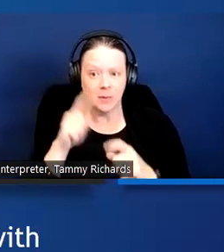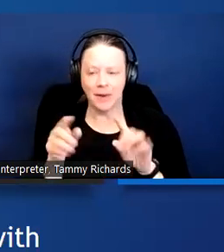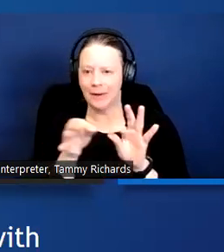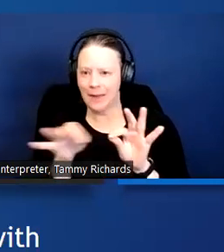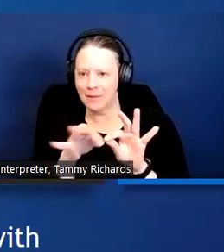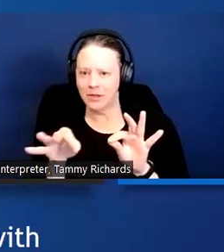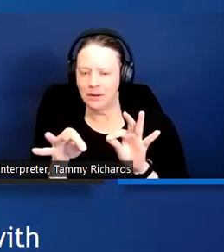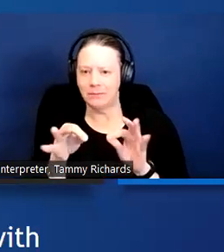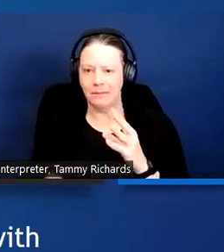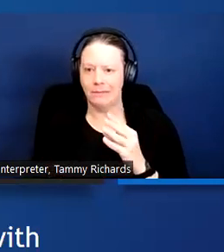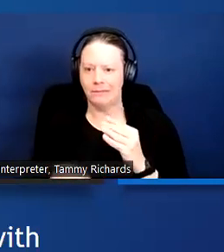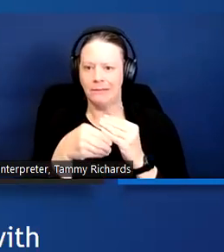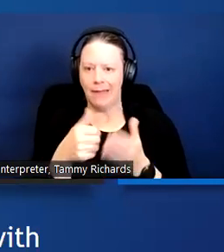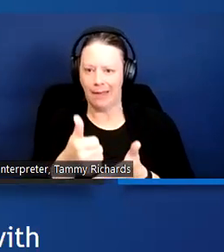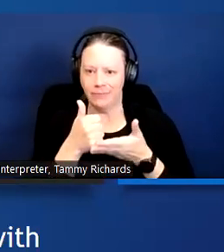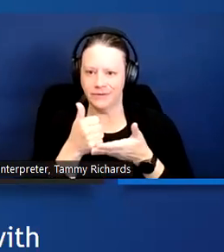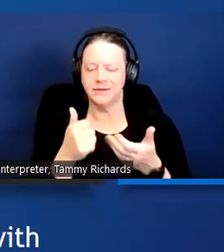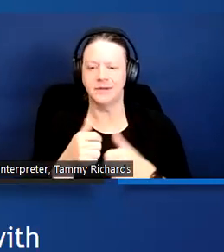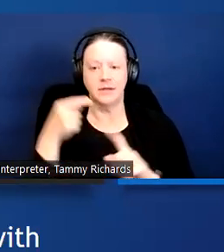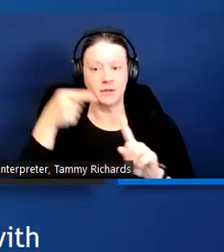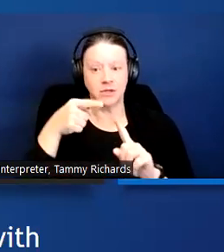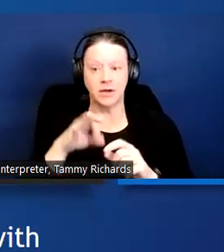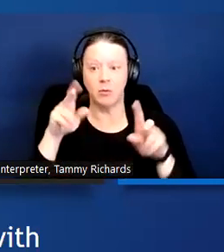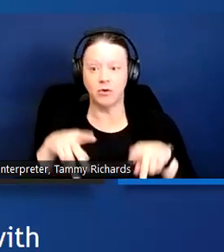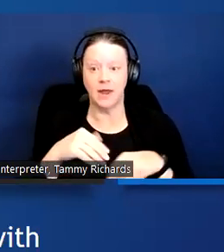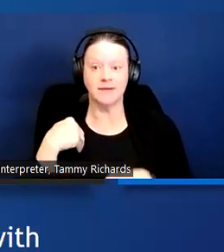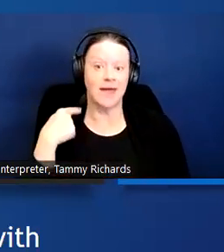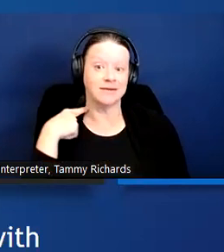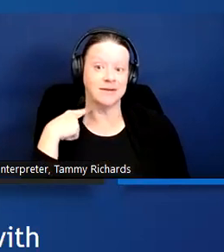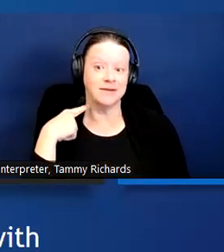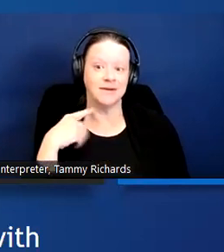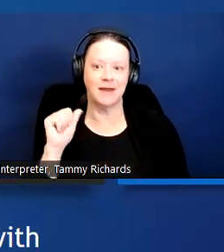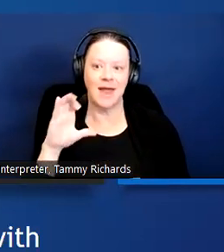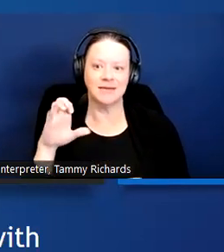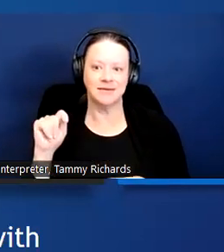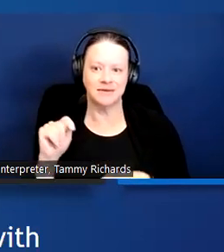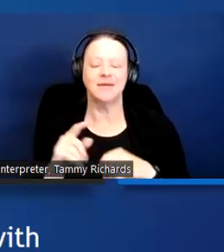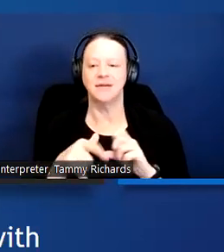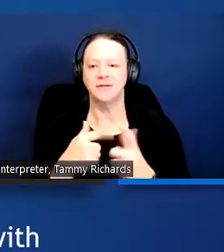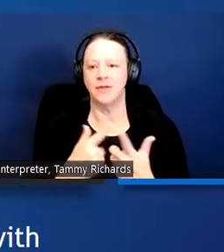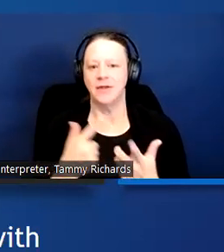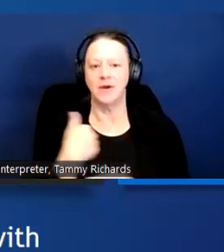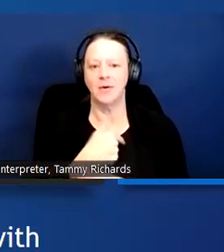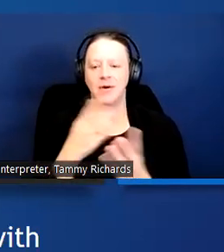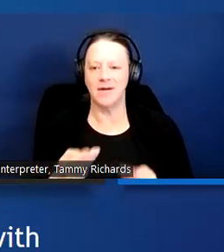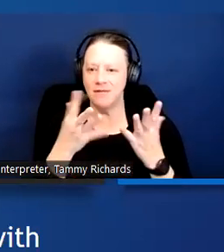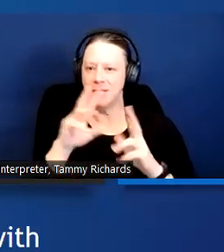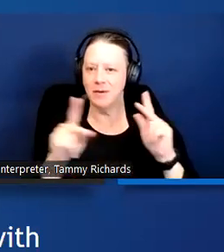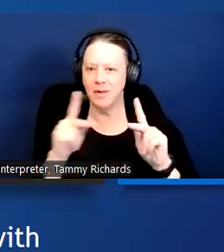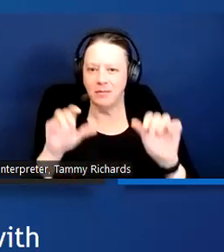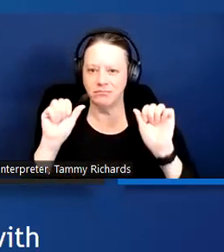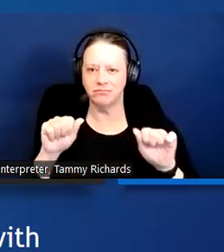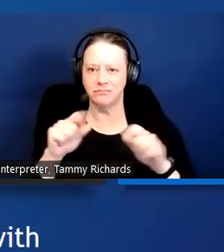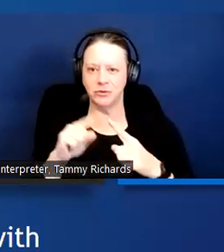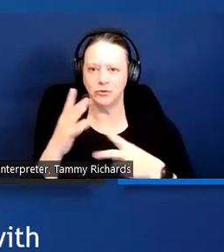does make it easier, especially if someone has an accent. So you're giving people that ability to choose what works best for